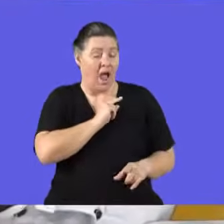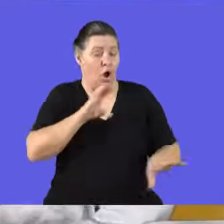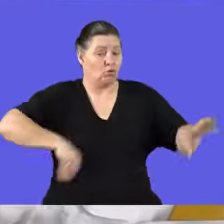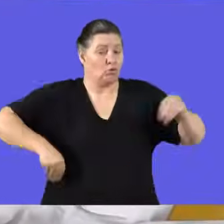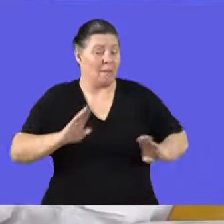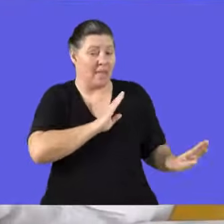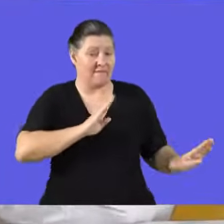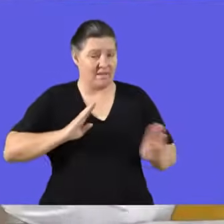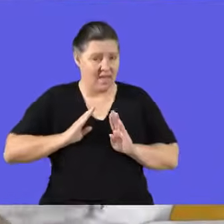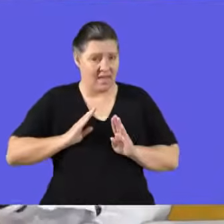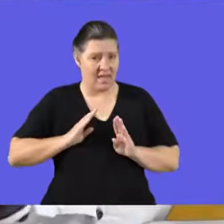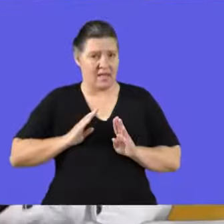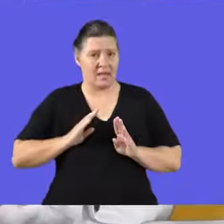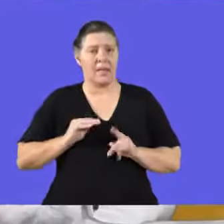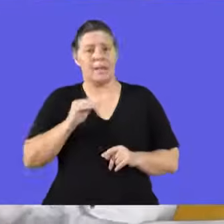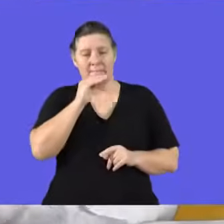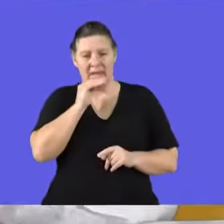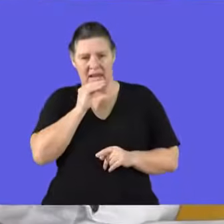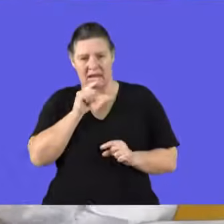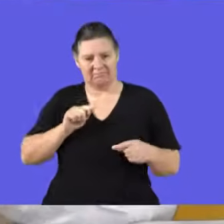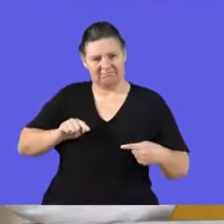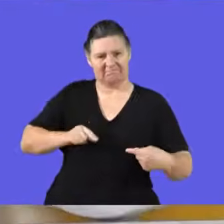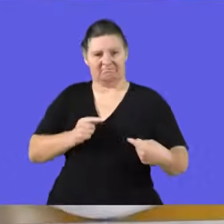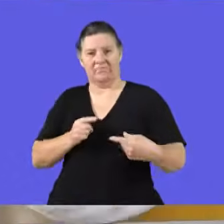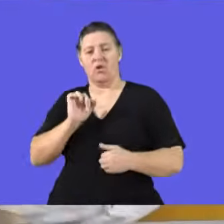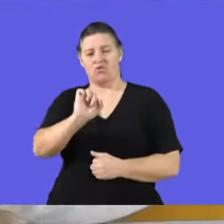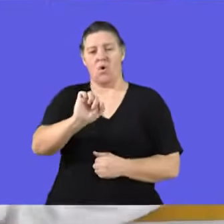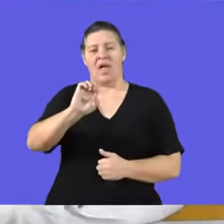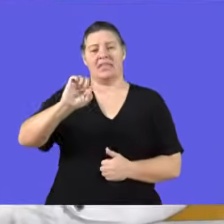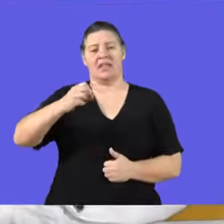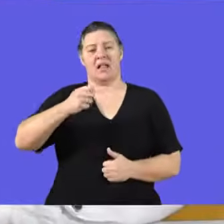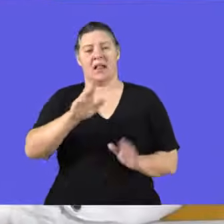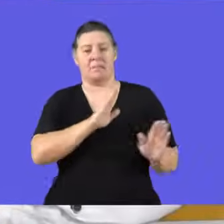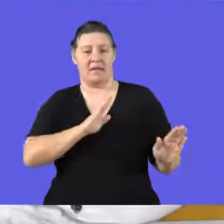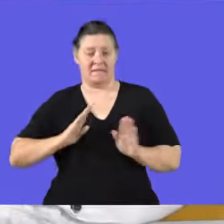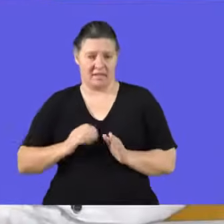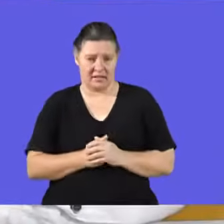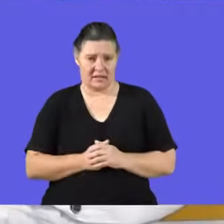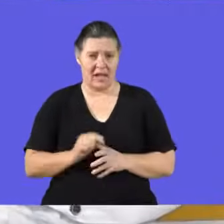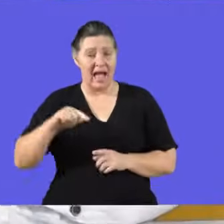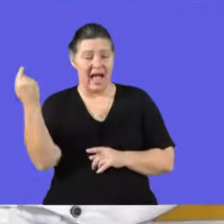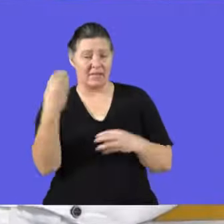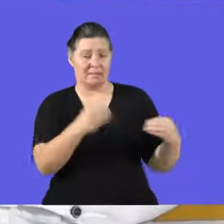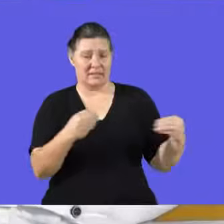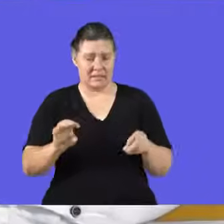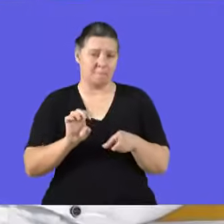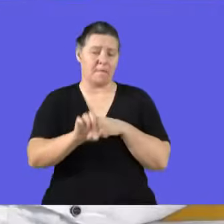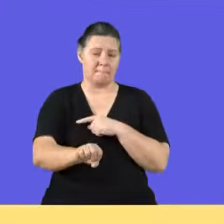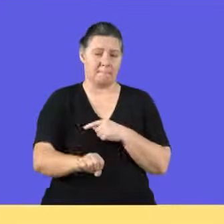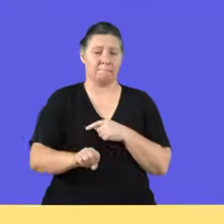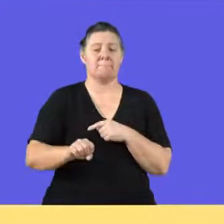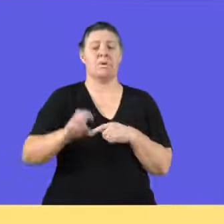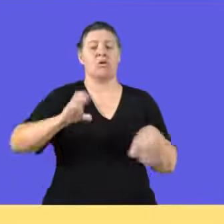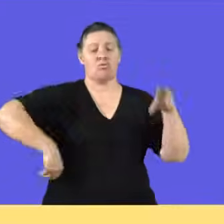themselves, because with corrupt behavior, you will be going against ethical behavior. And